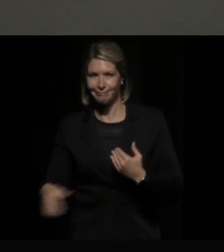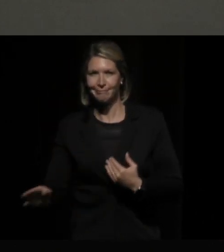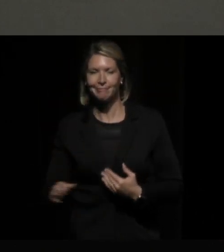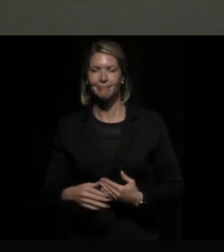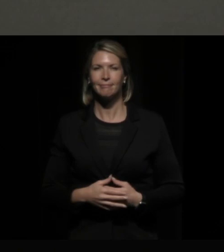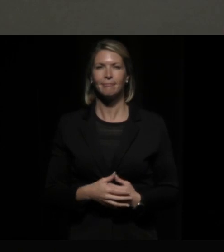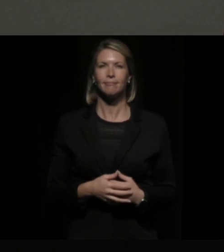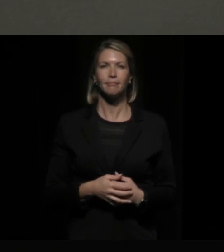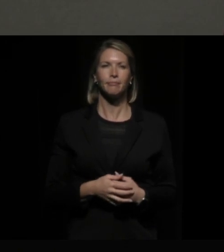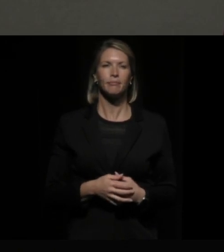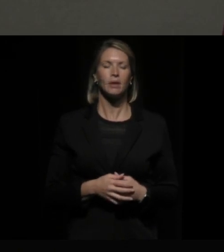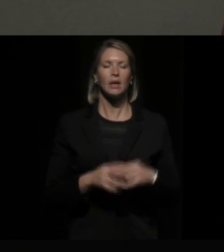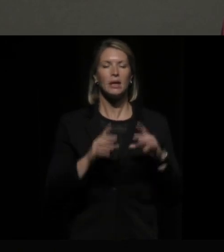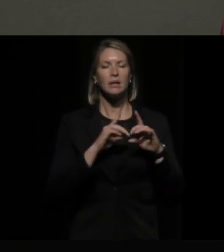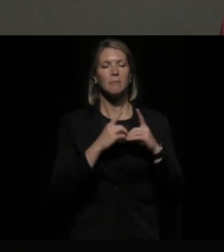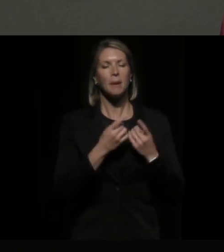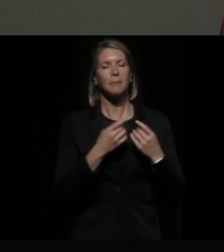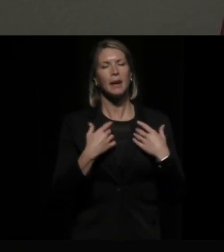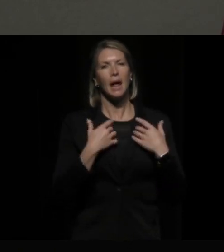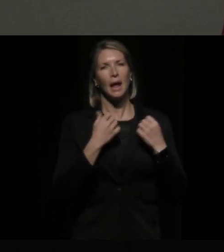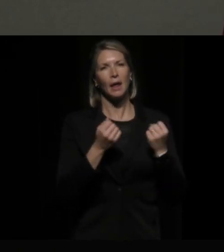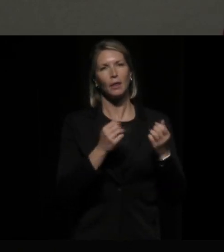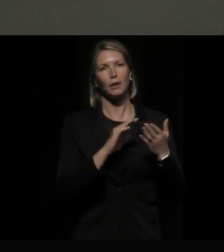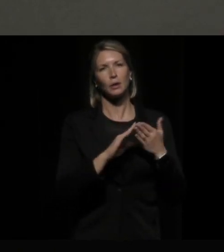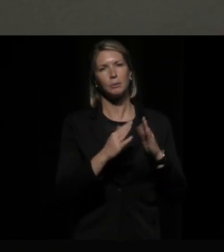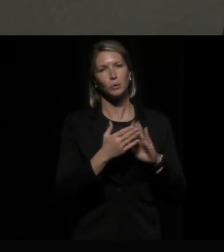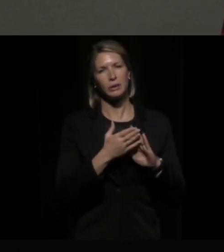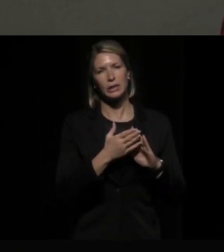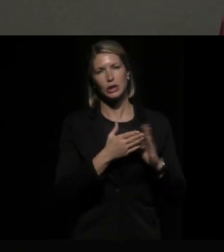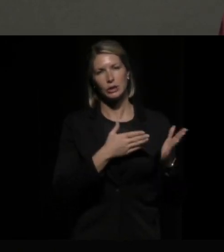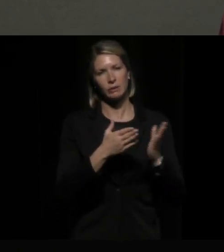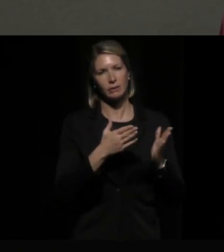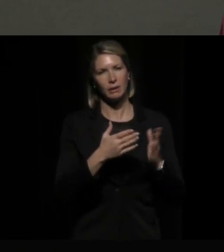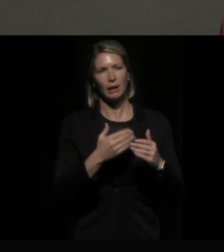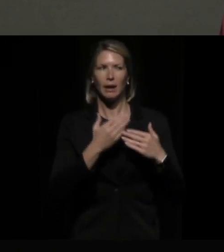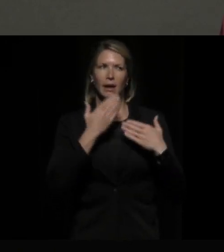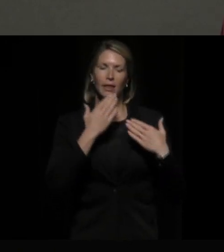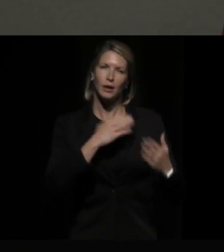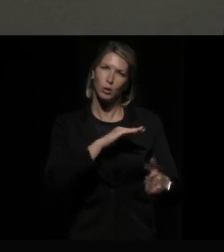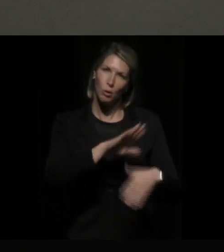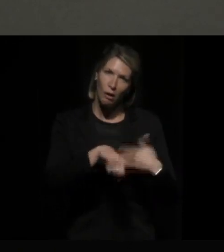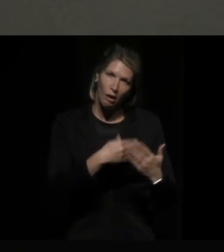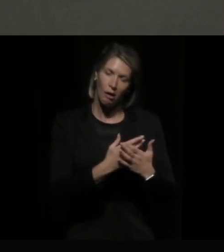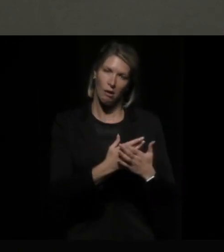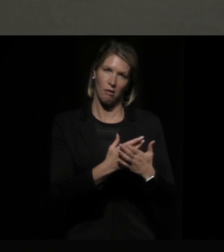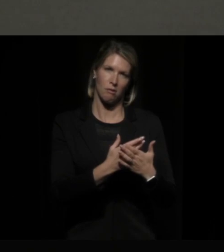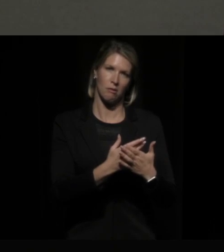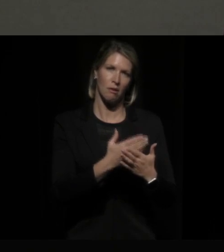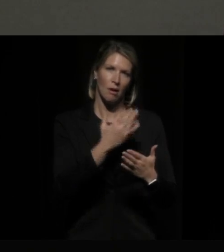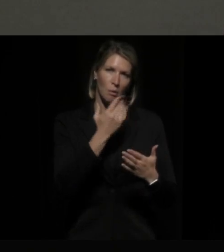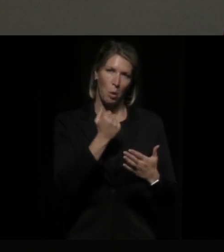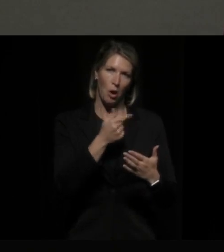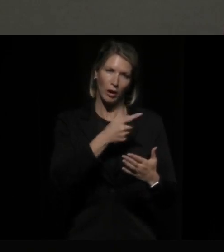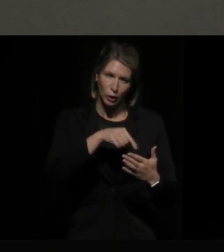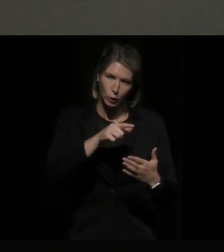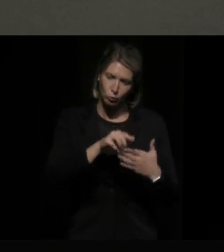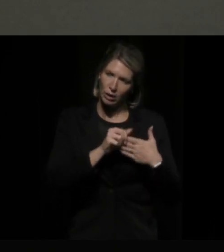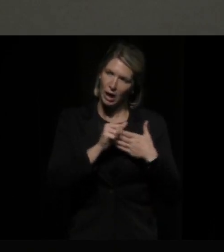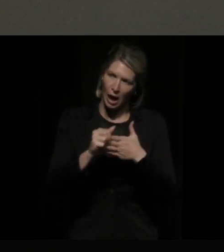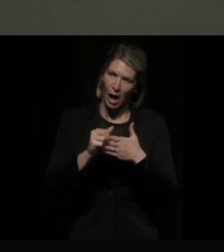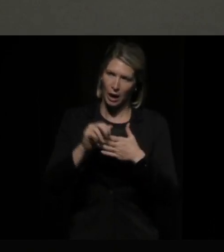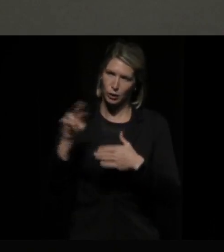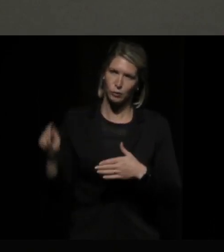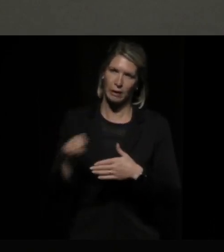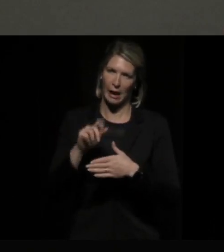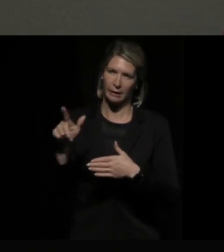Department of Health and Community Services, thank you all for effectively guiding Newfoundland and Labrador through a pandemic and keeping us